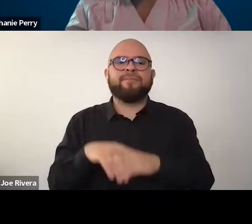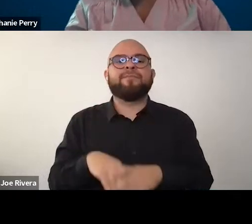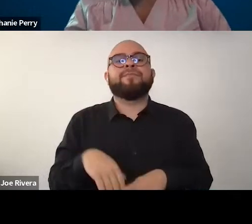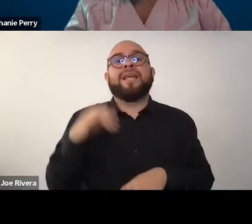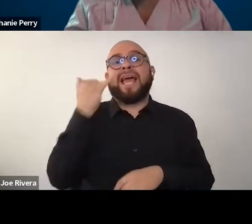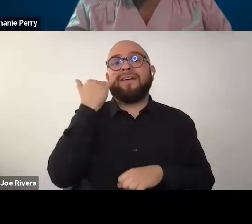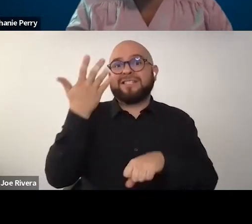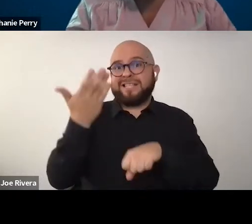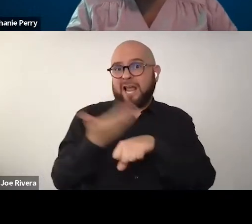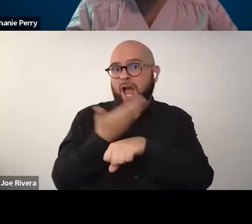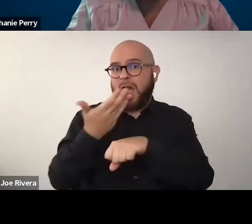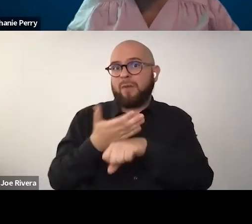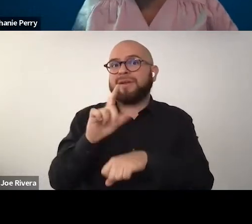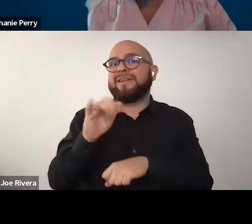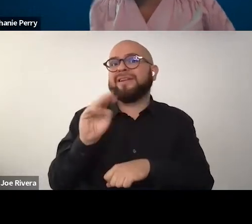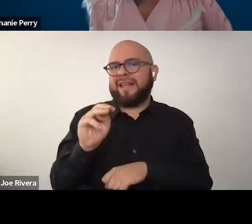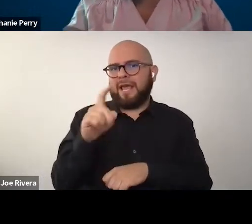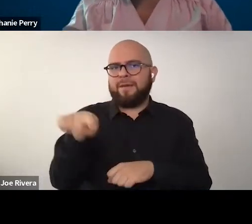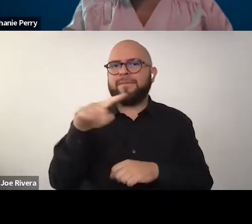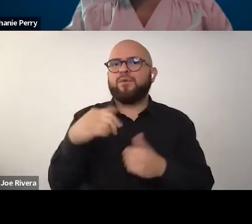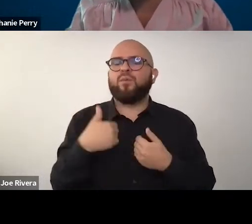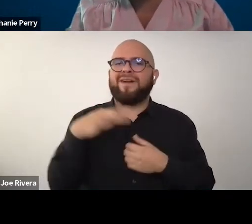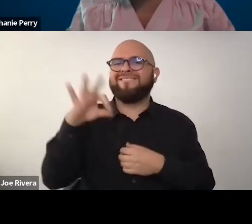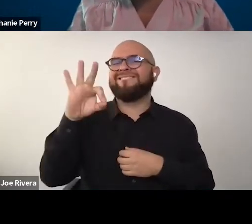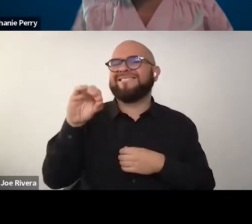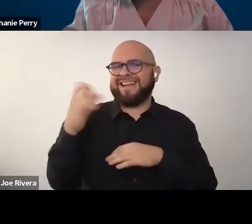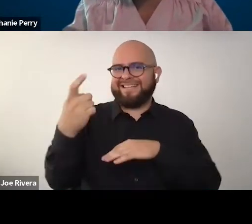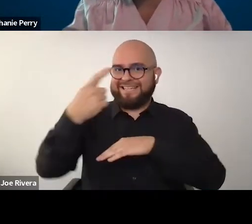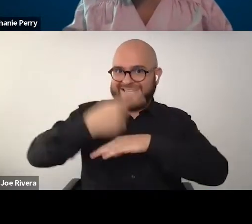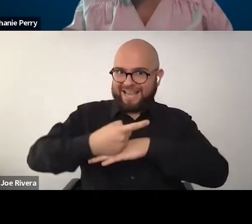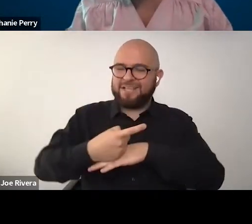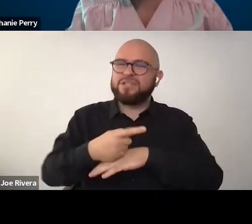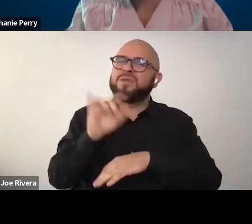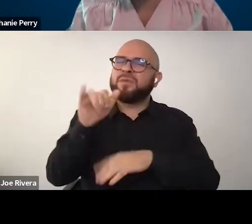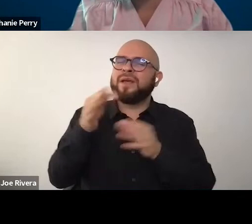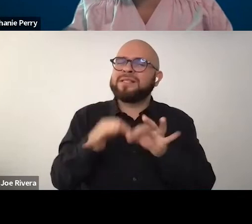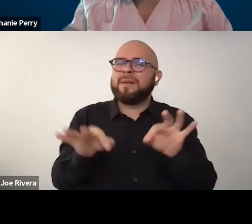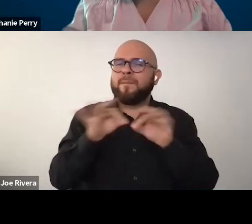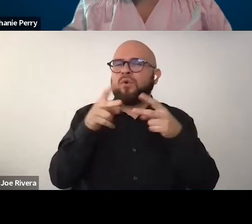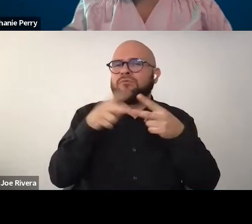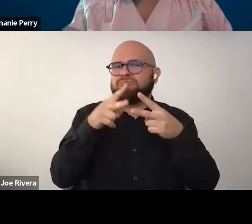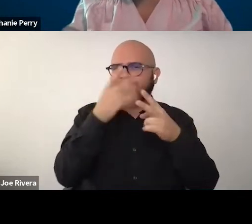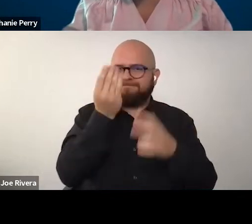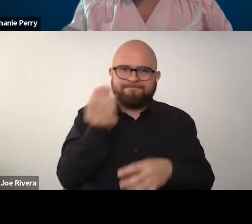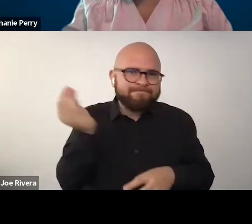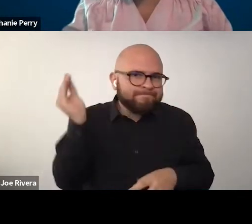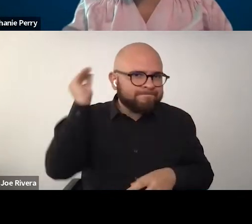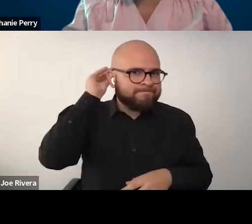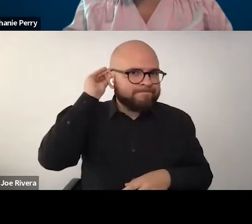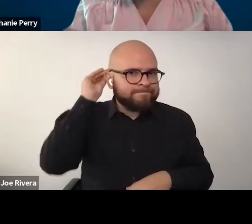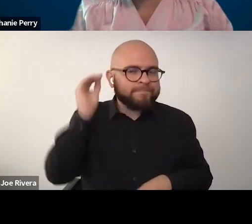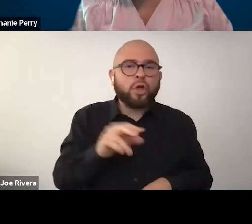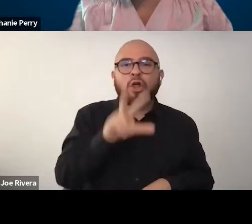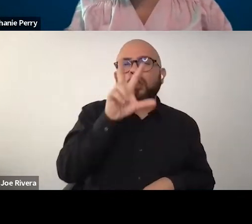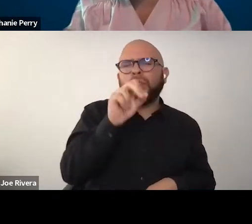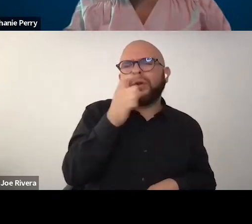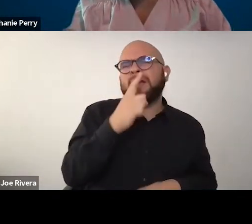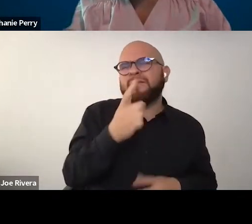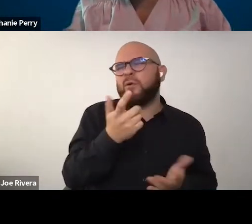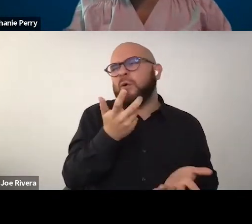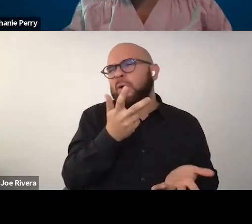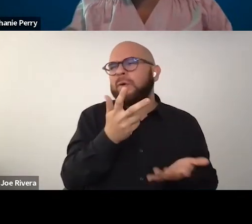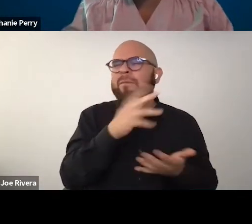claim, it has 90 days. So that's always important to keep that in mind. It's 30 for pretty much all